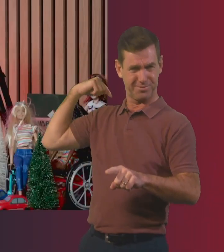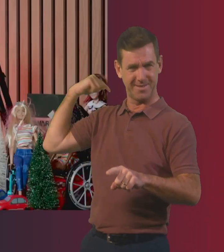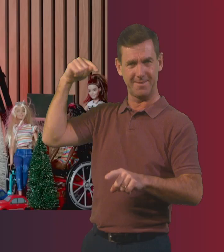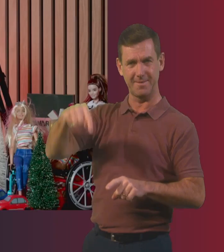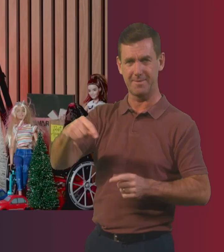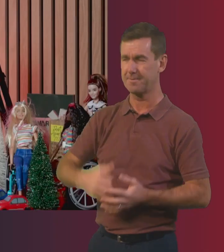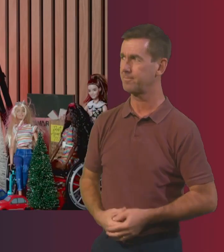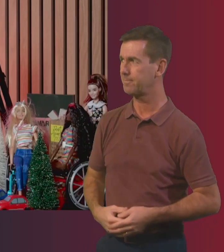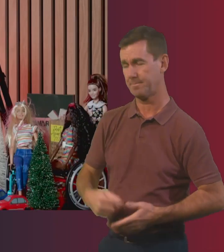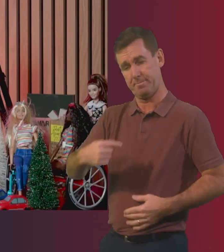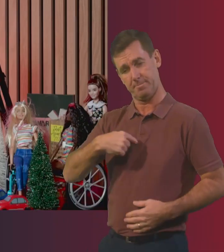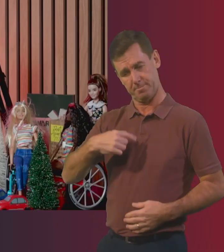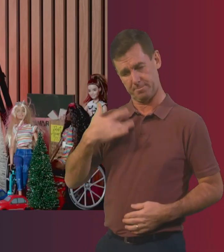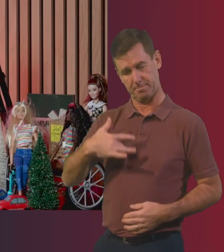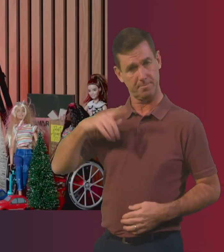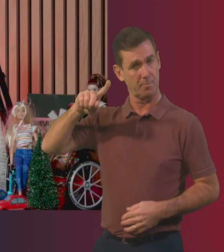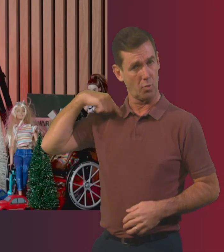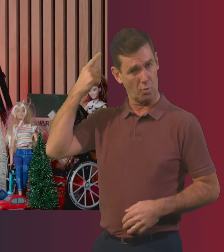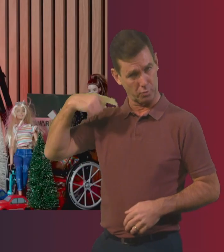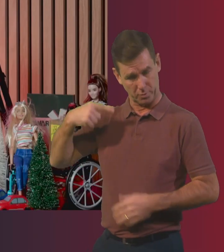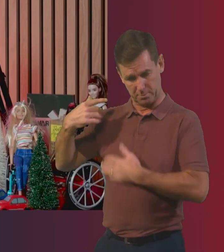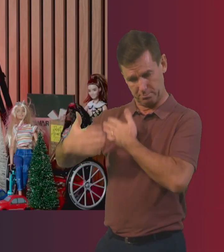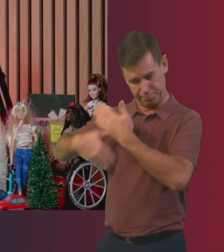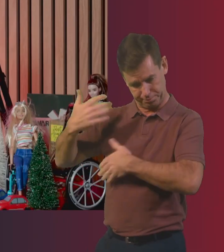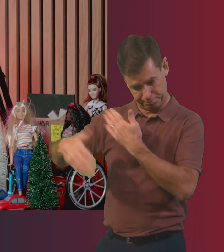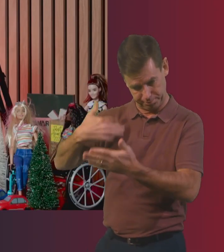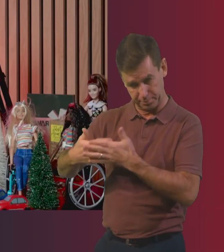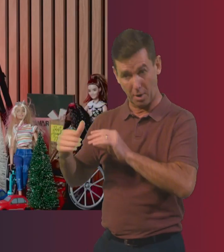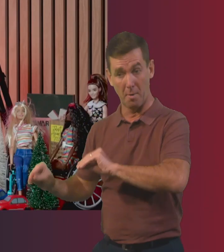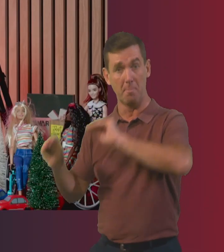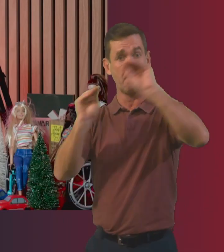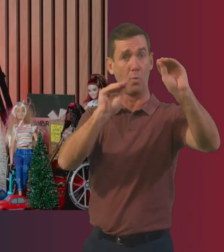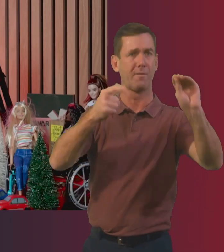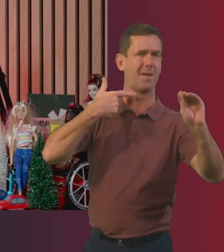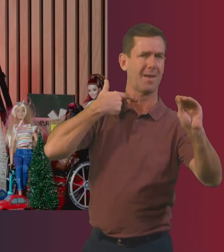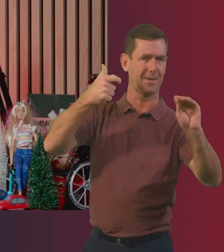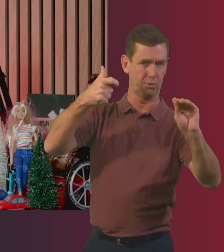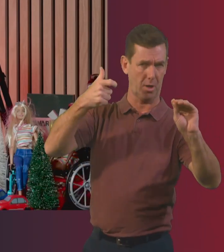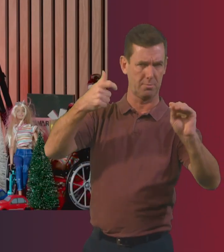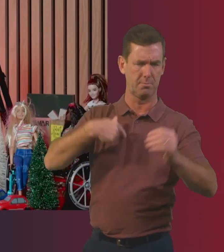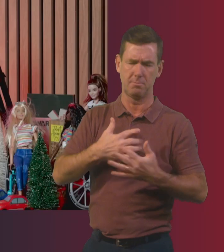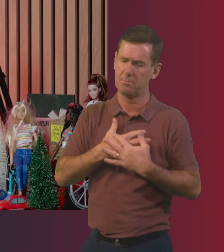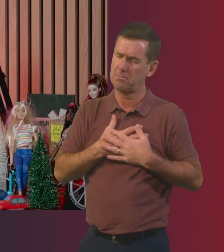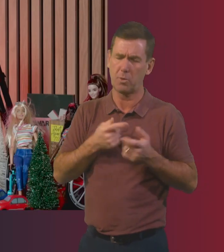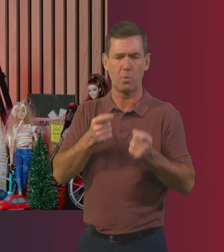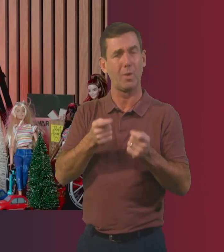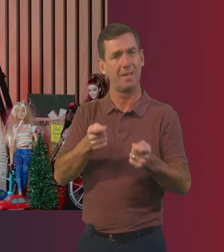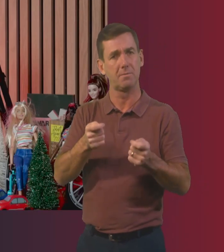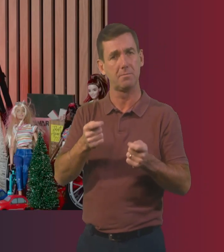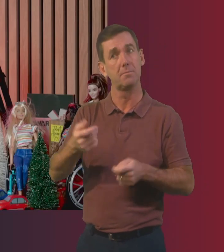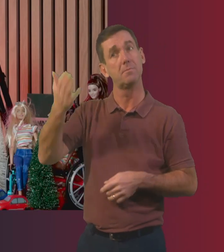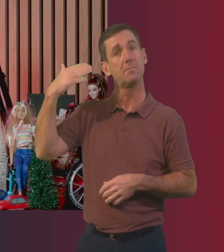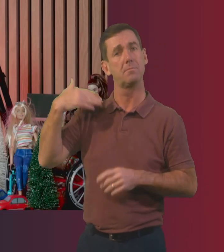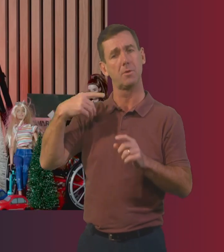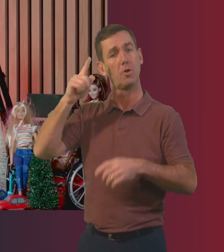moved from London to Lancashire, so I've gone from a space that didn't have an accessible kitchen to a pretty